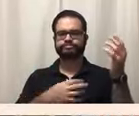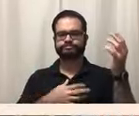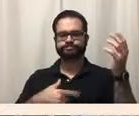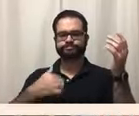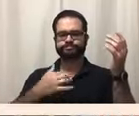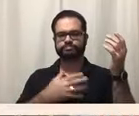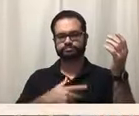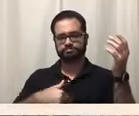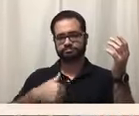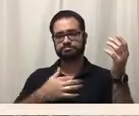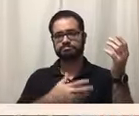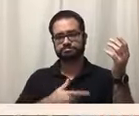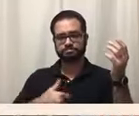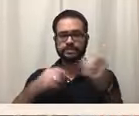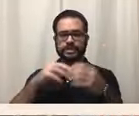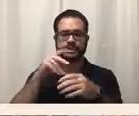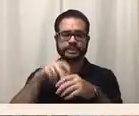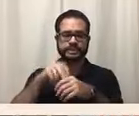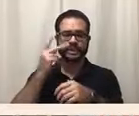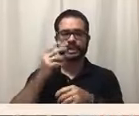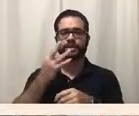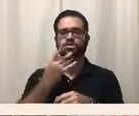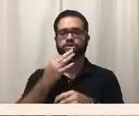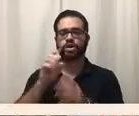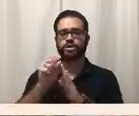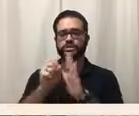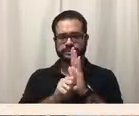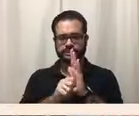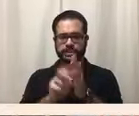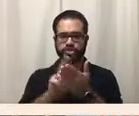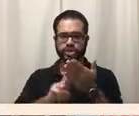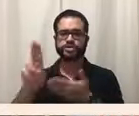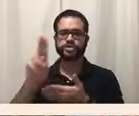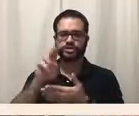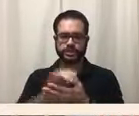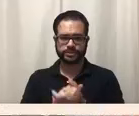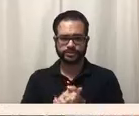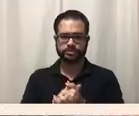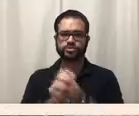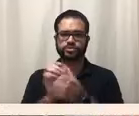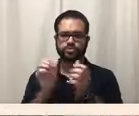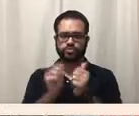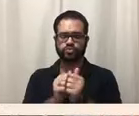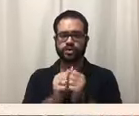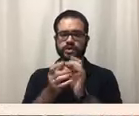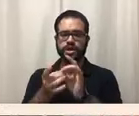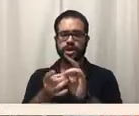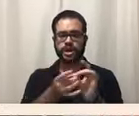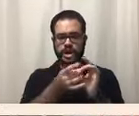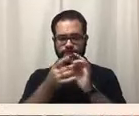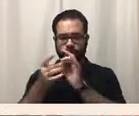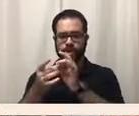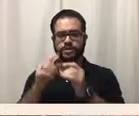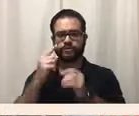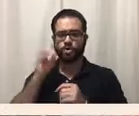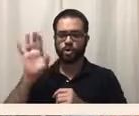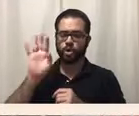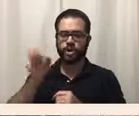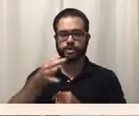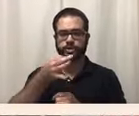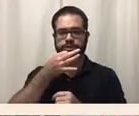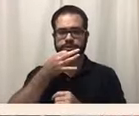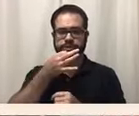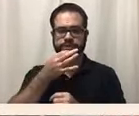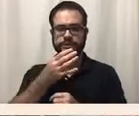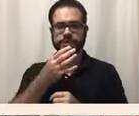at Colorado State University. With the collaboration of her expertise and